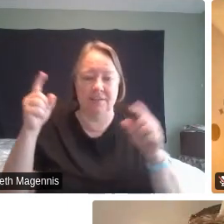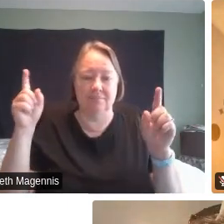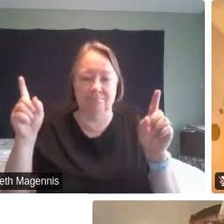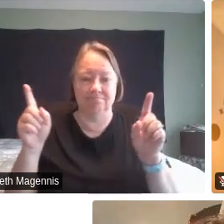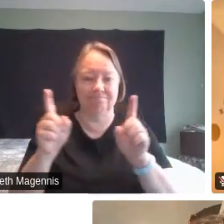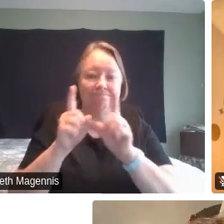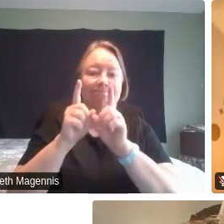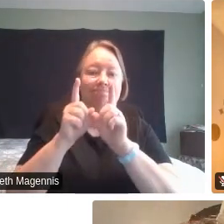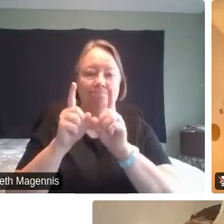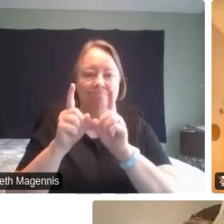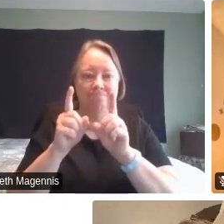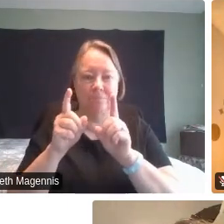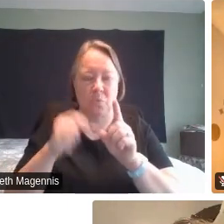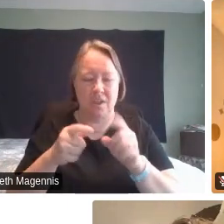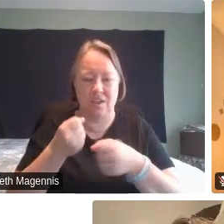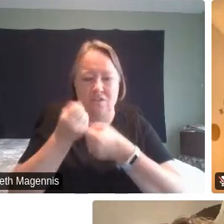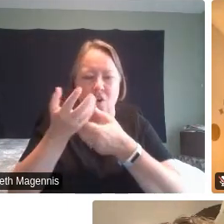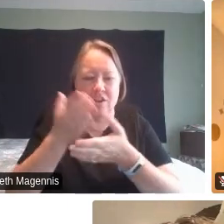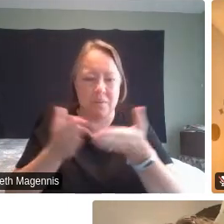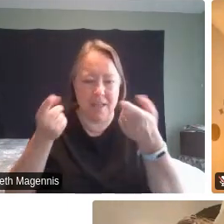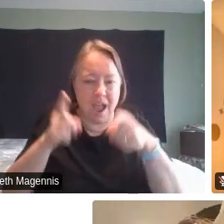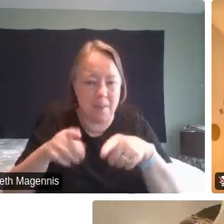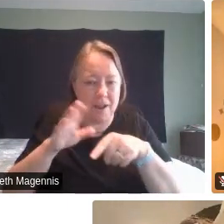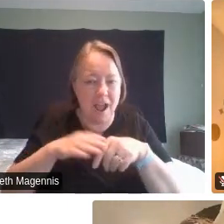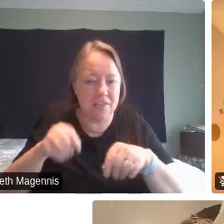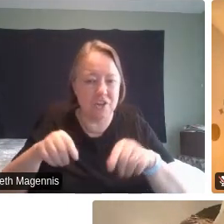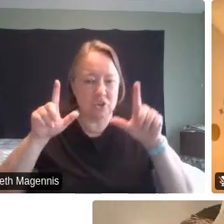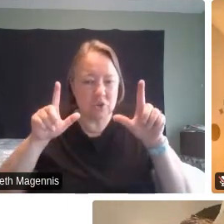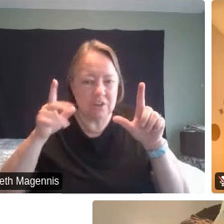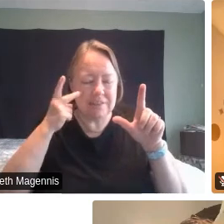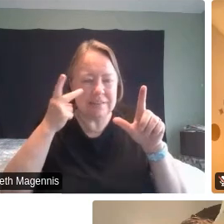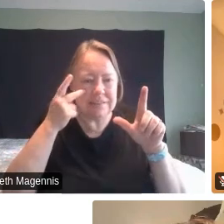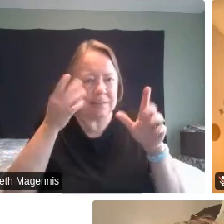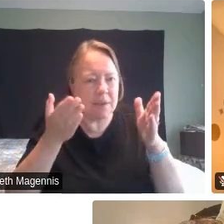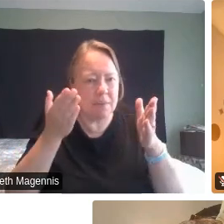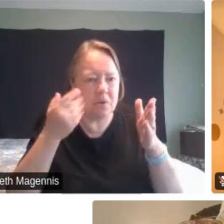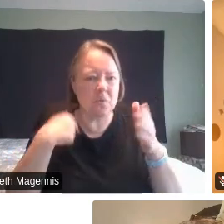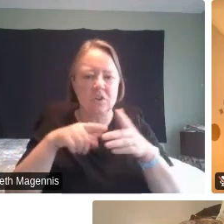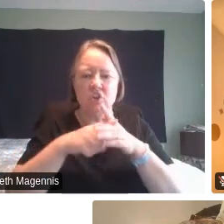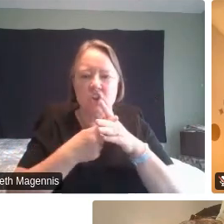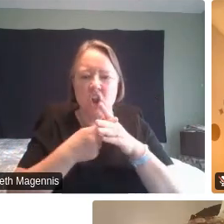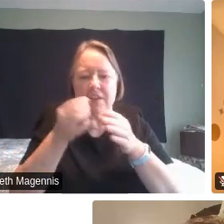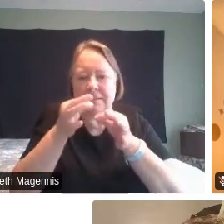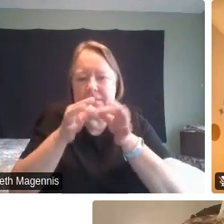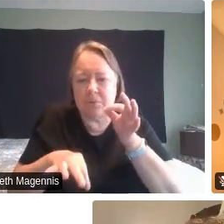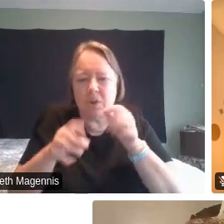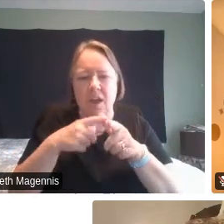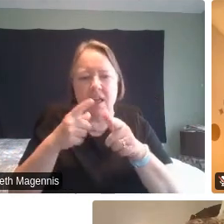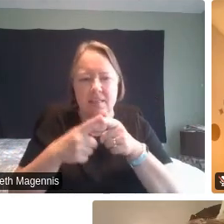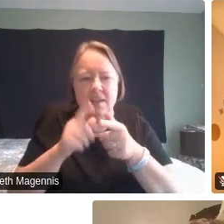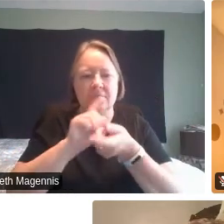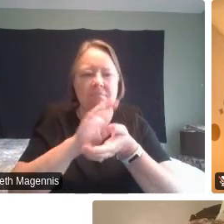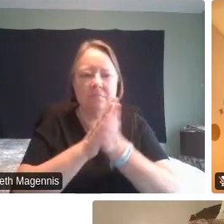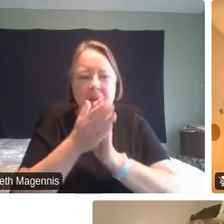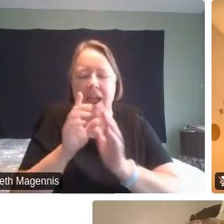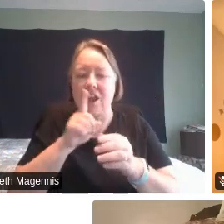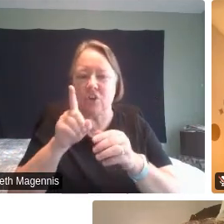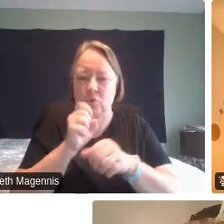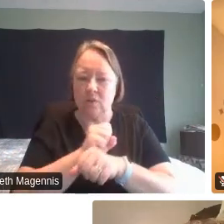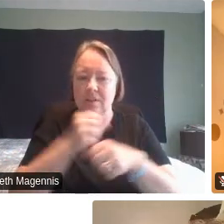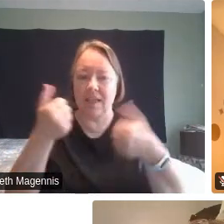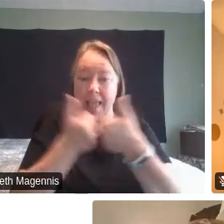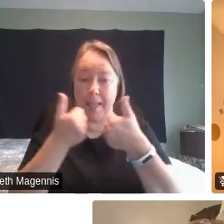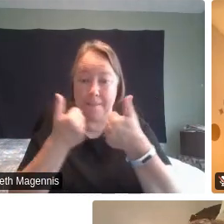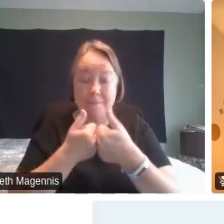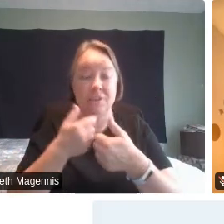can trigger something to happen on the screen. Well, let's see. We'll start off really simple, and then we'll turn it into an actual game. So let's just